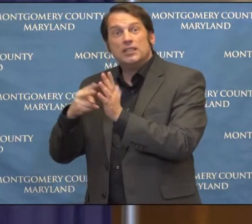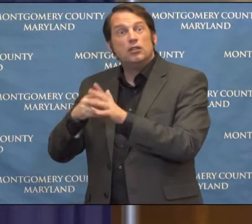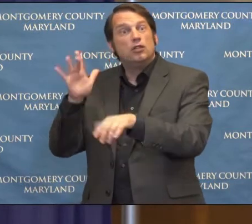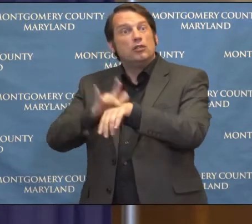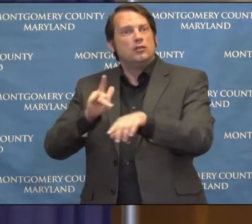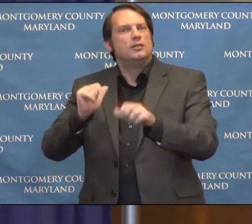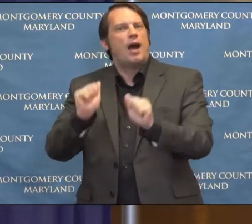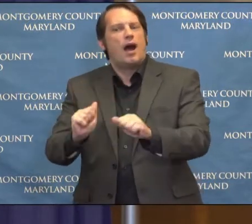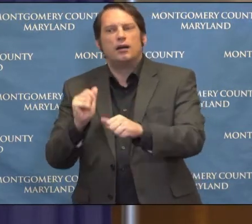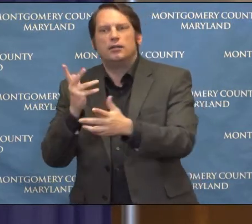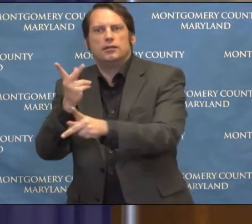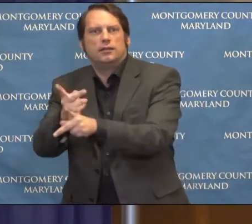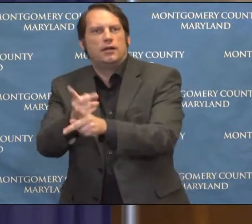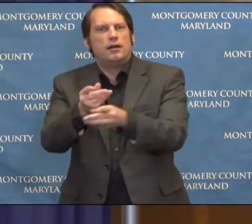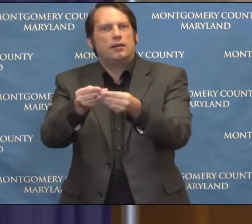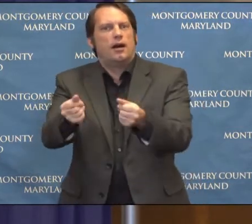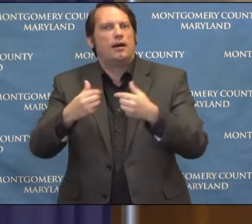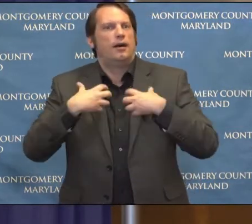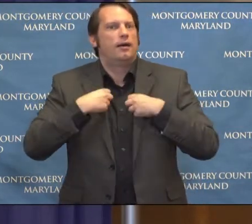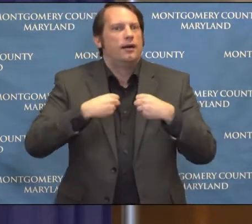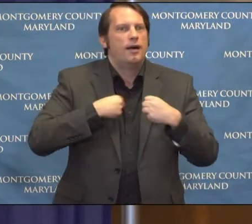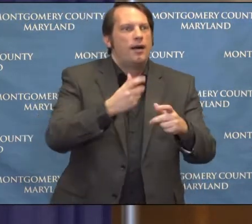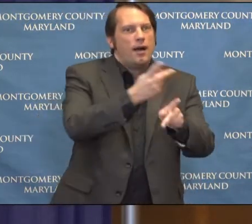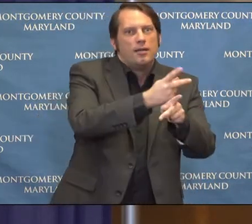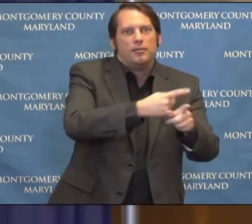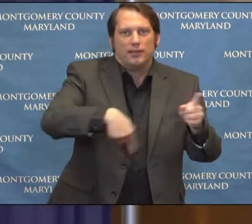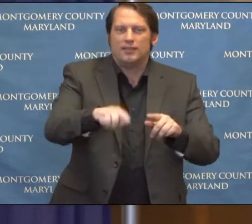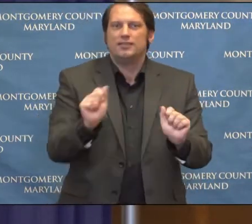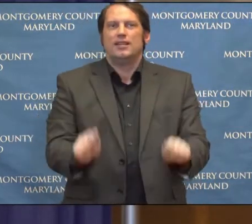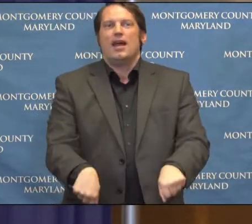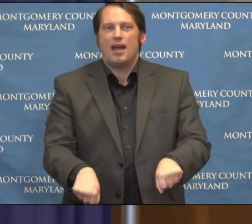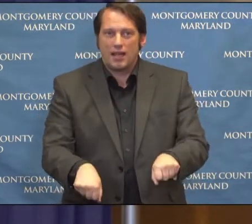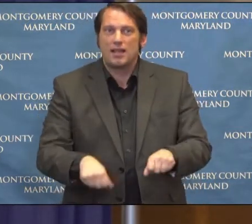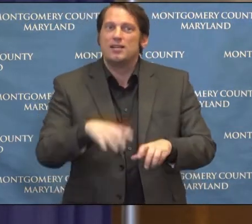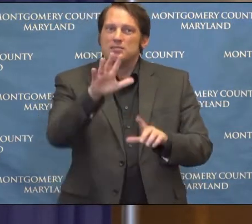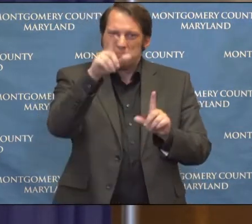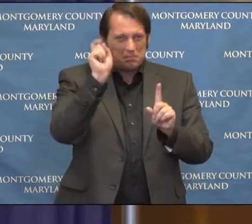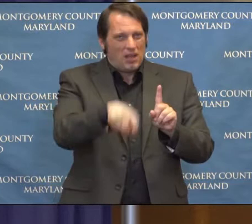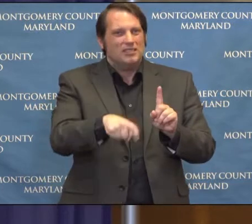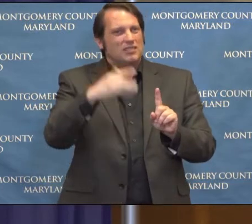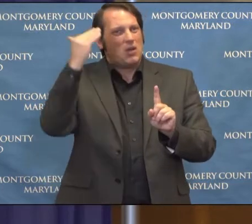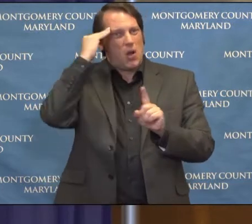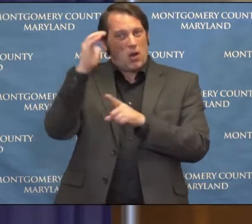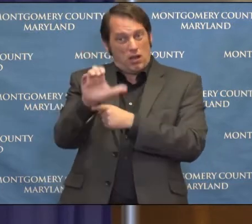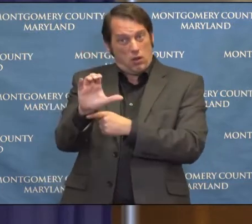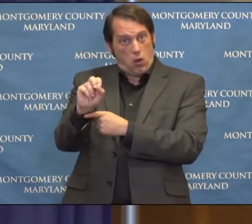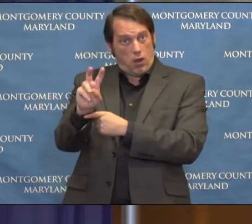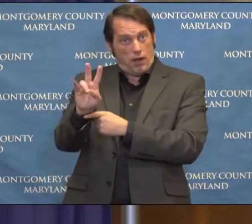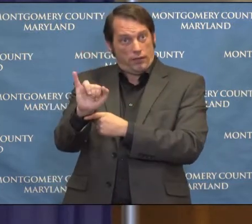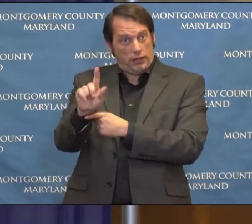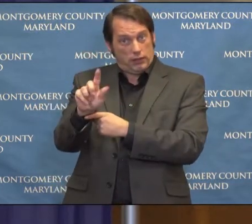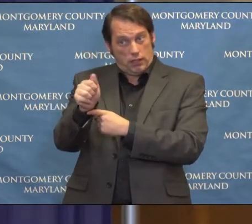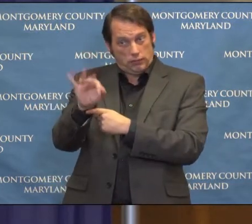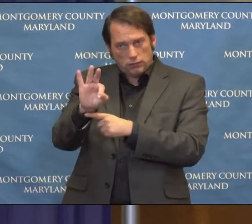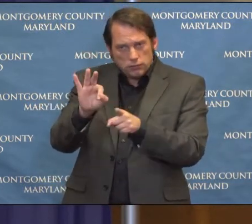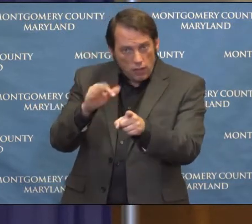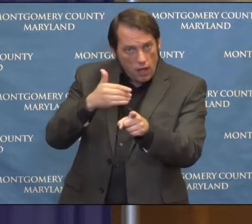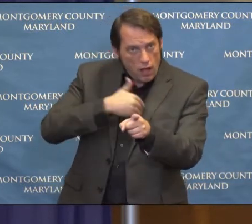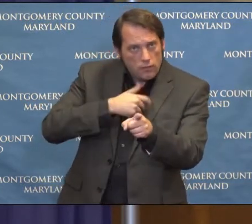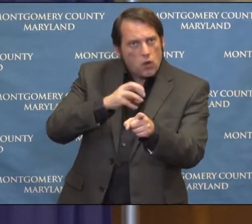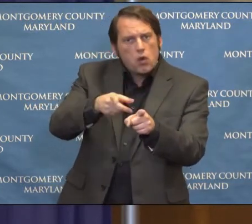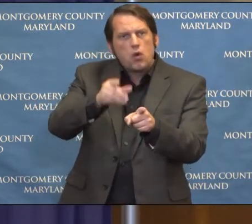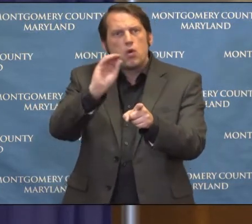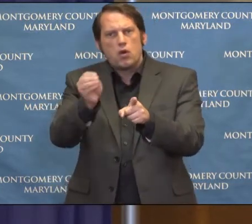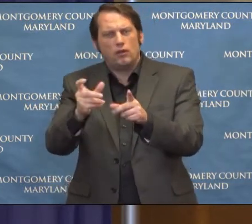we can get people to know their COVID-19 status early and get them diagnosed early, we can make sure that they are quarantining